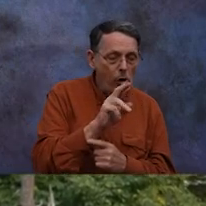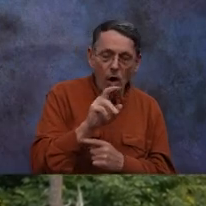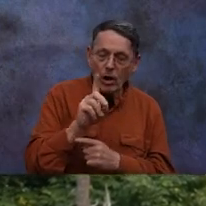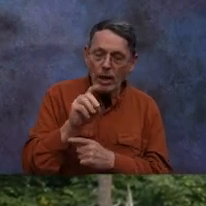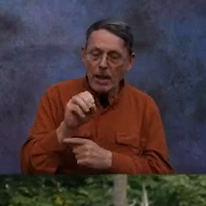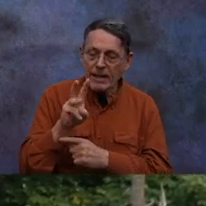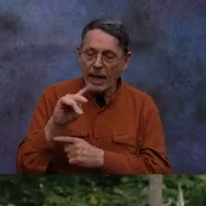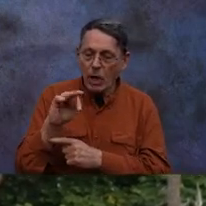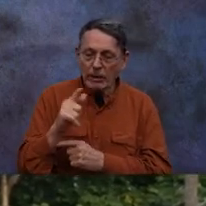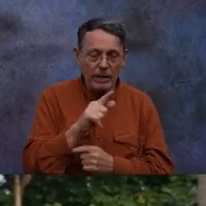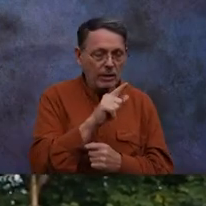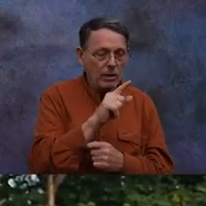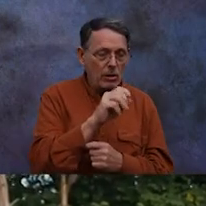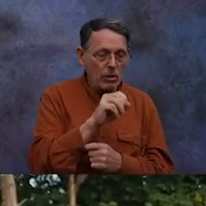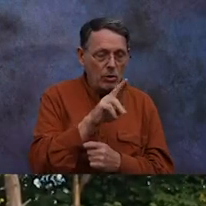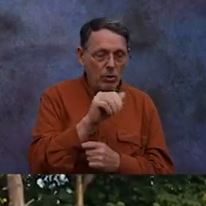Moira Downing,